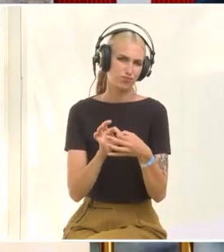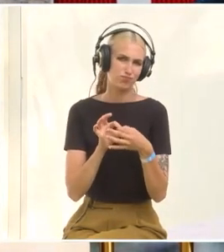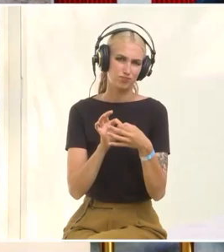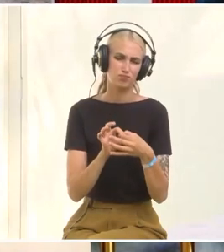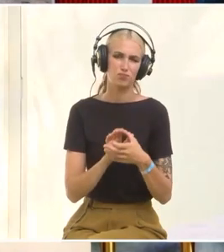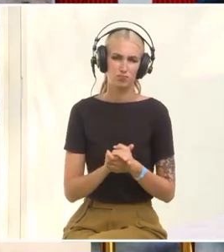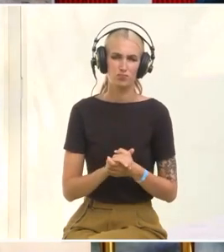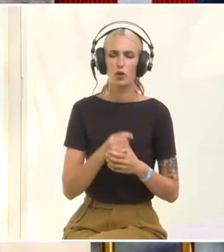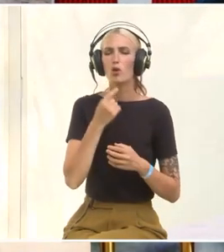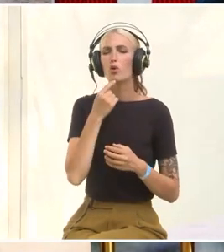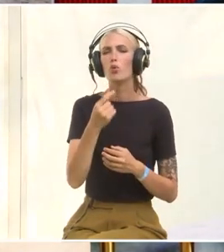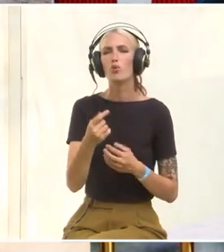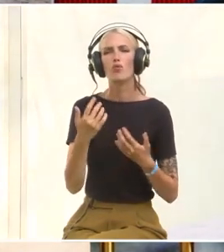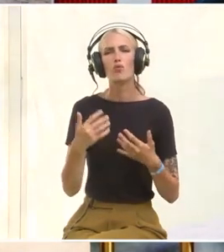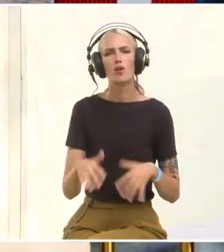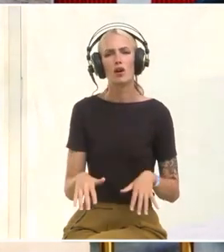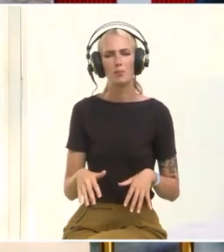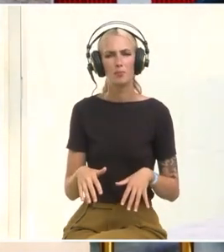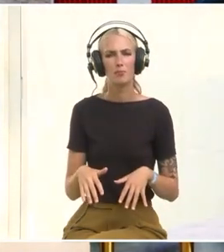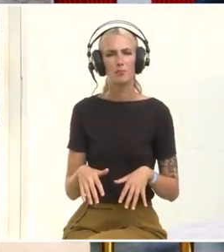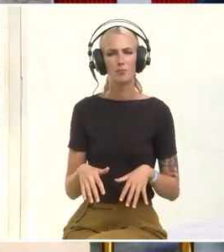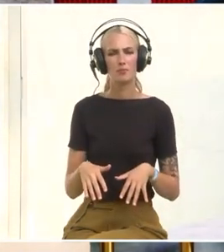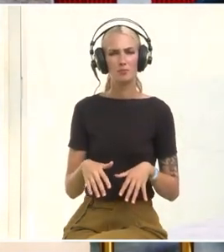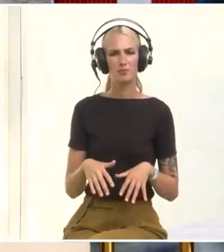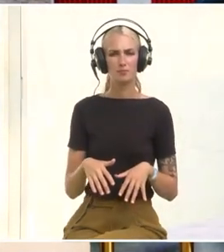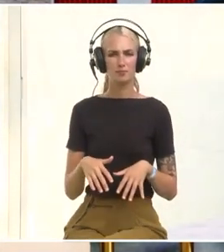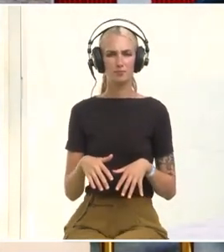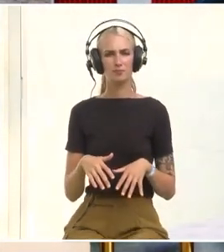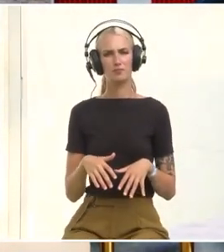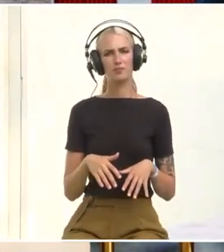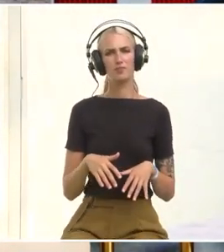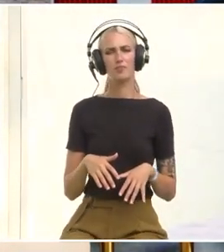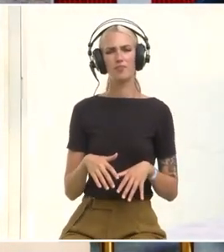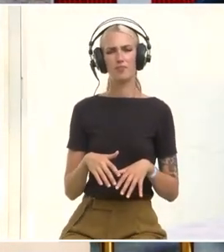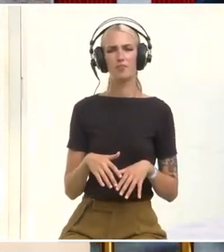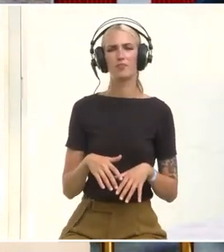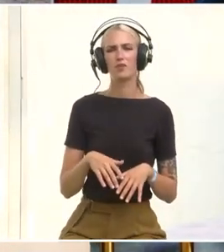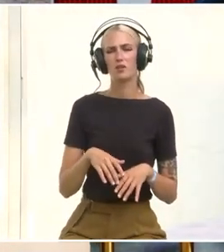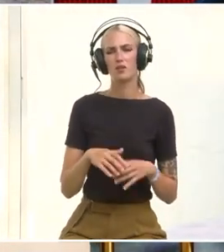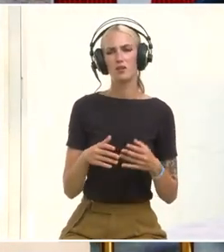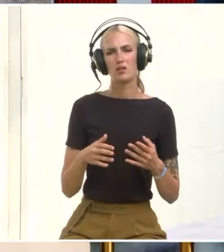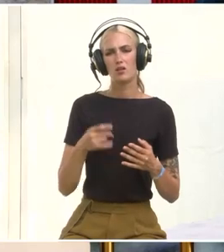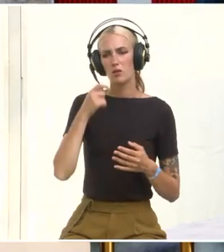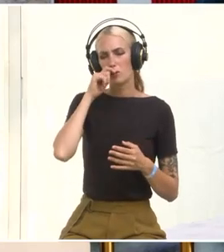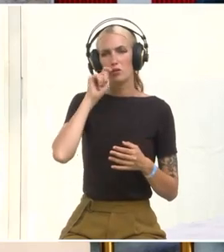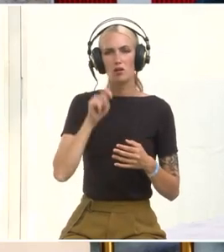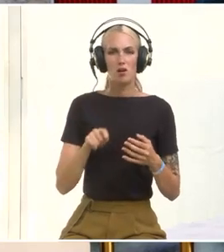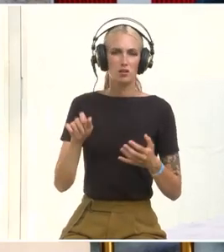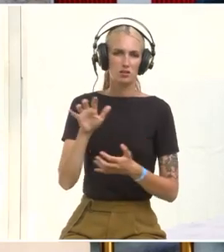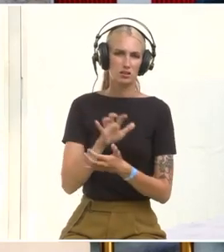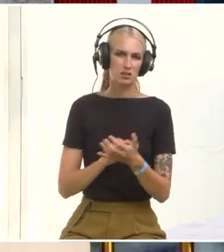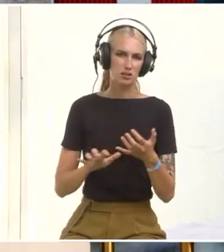before, that the kind of the first the Ukrainian displacement crisis has been